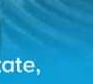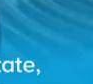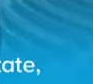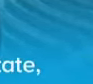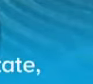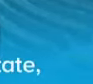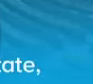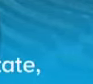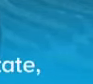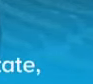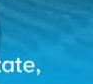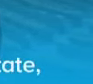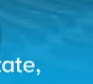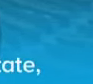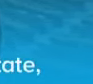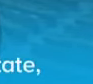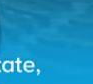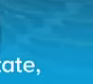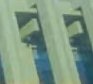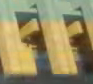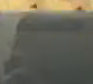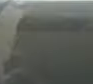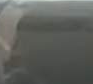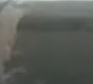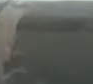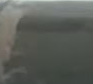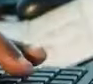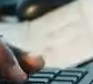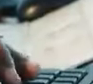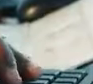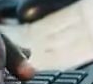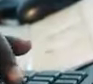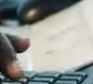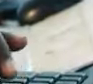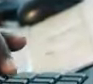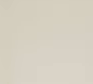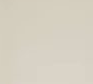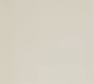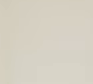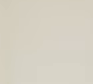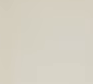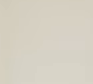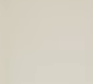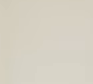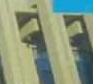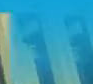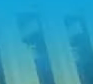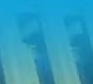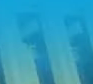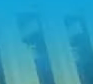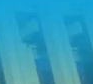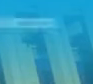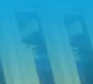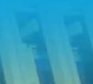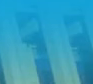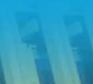of state, government ministers and policy makers, as well as showcasing your products and services at the Business Exhibition.